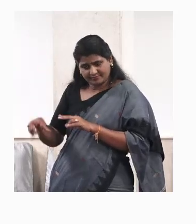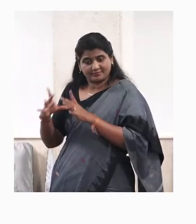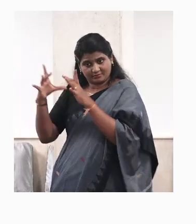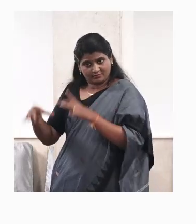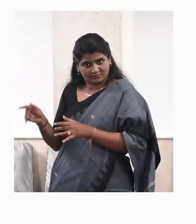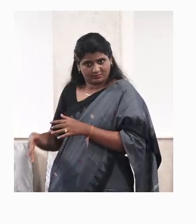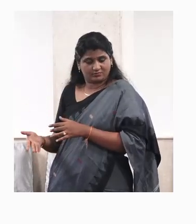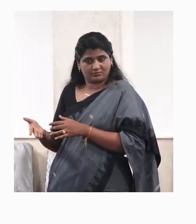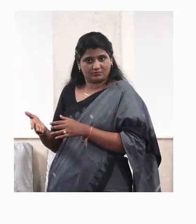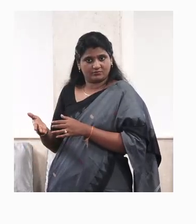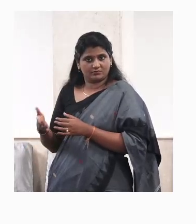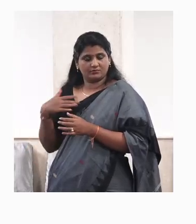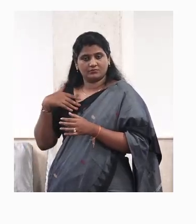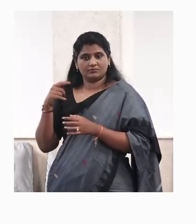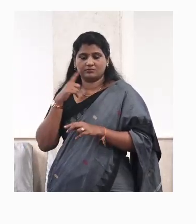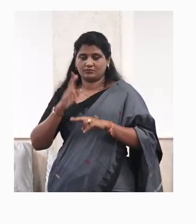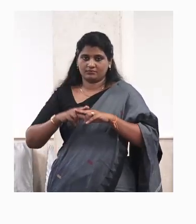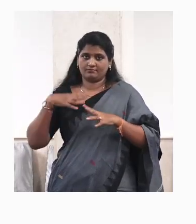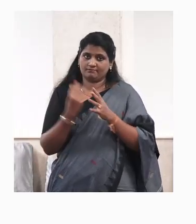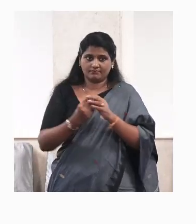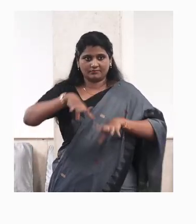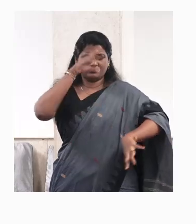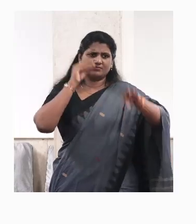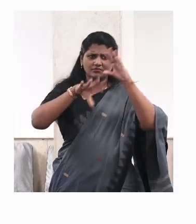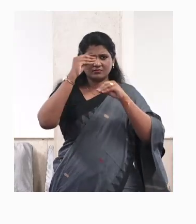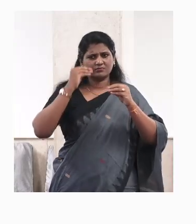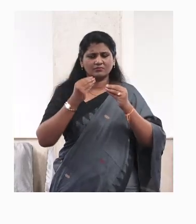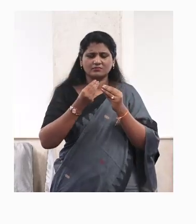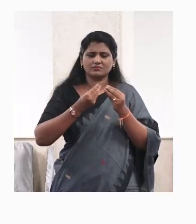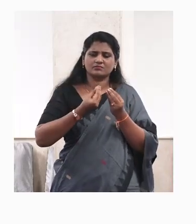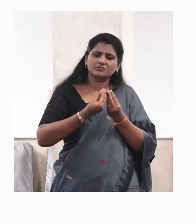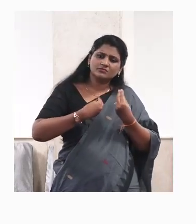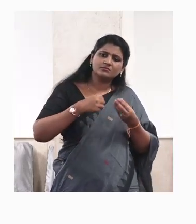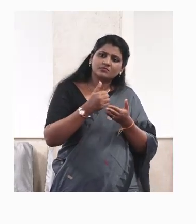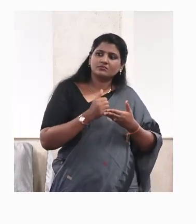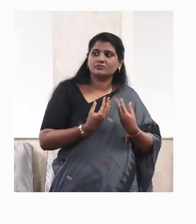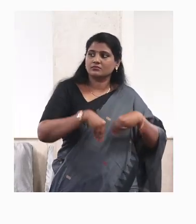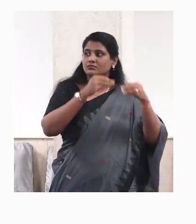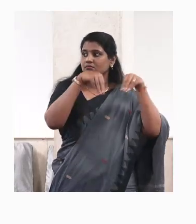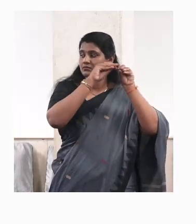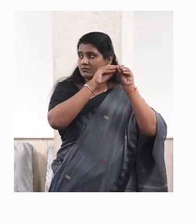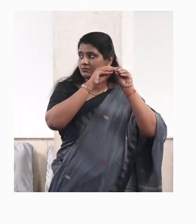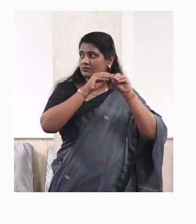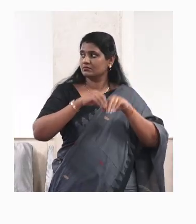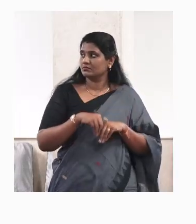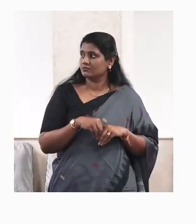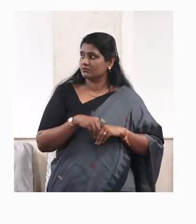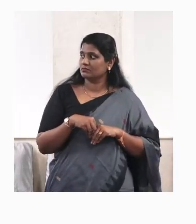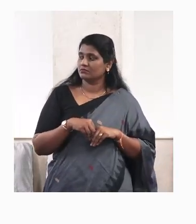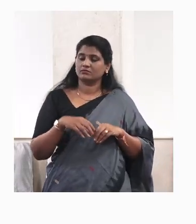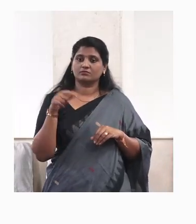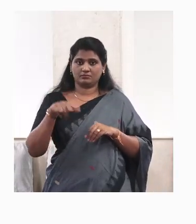structured, if we learn as a society, I think it will help a lot. But yeah, even in a therapeutic situation, these kind